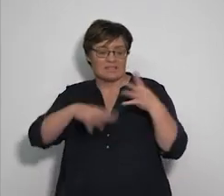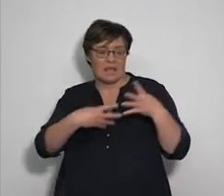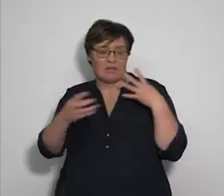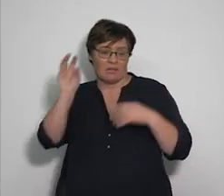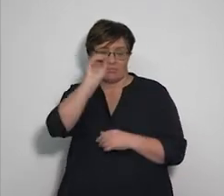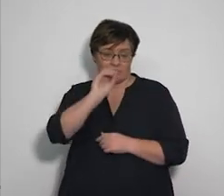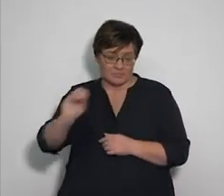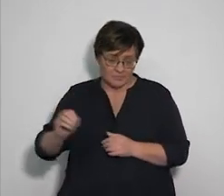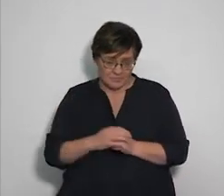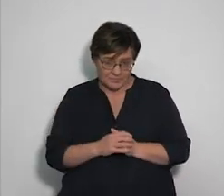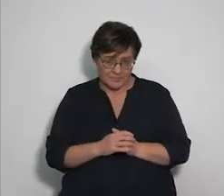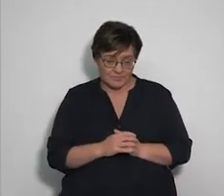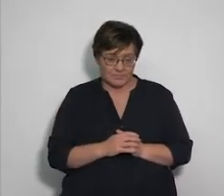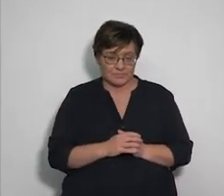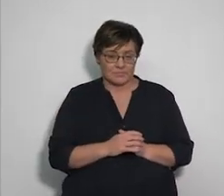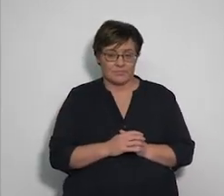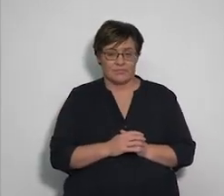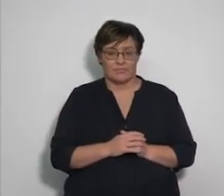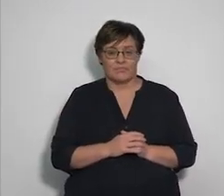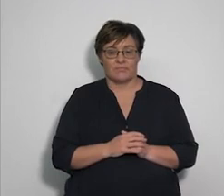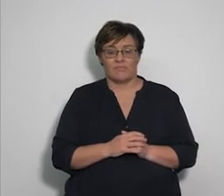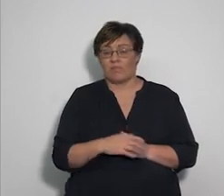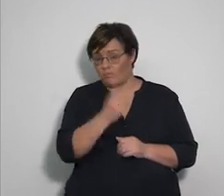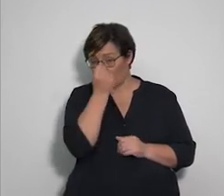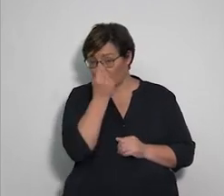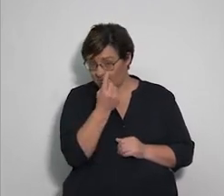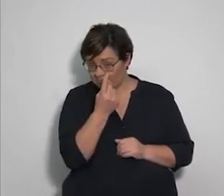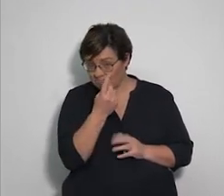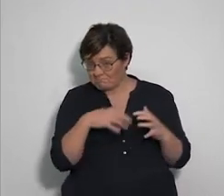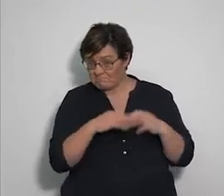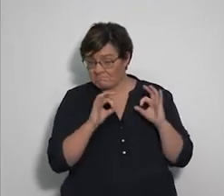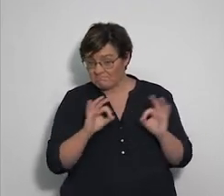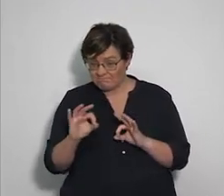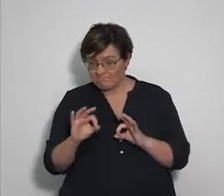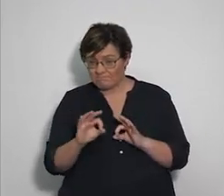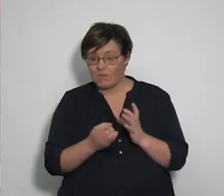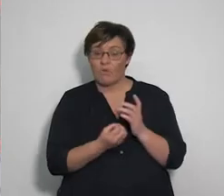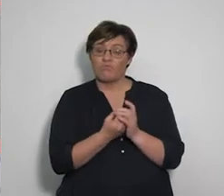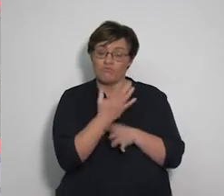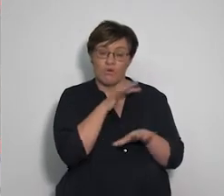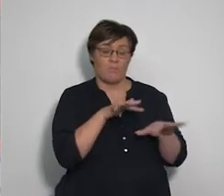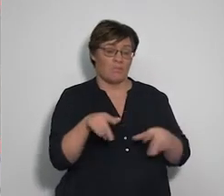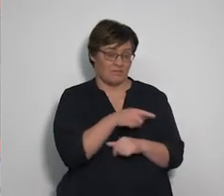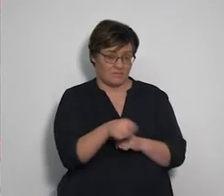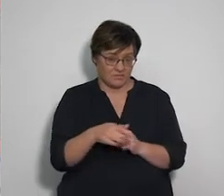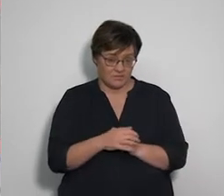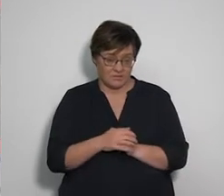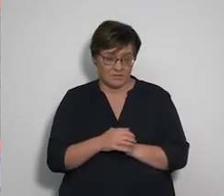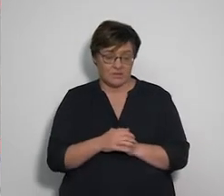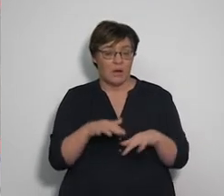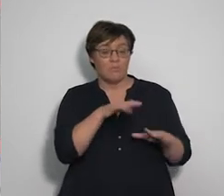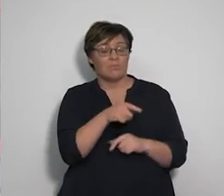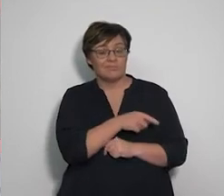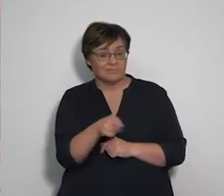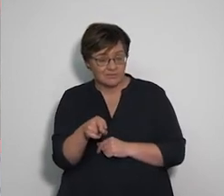a table, in a data table. So I think you understand the setup. We're growing a population.